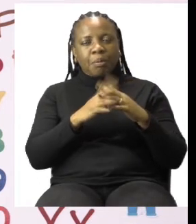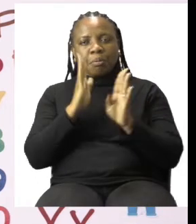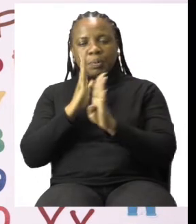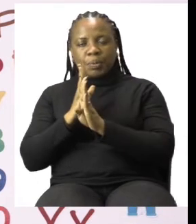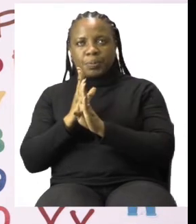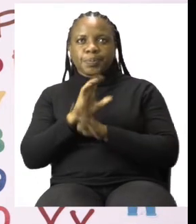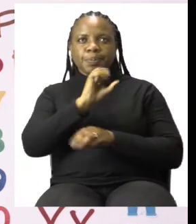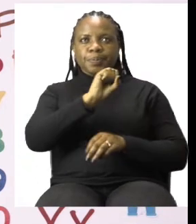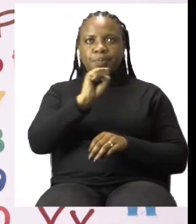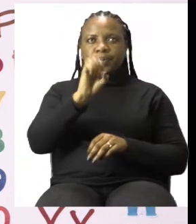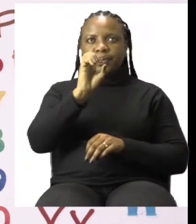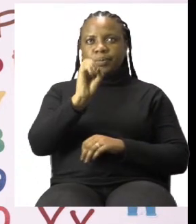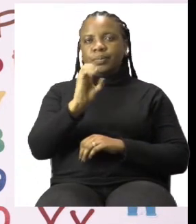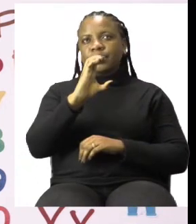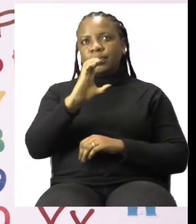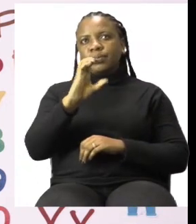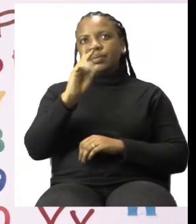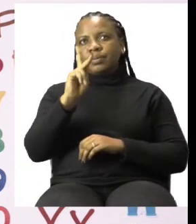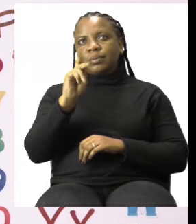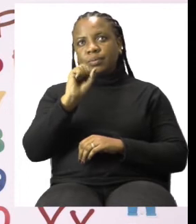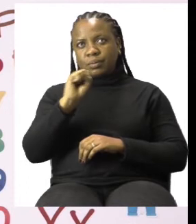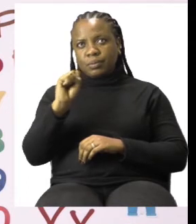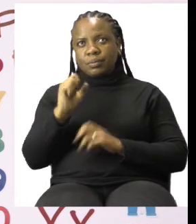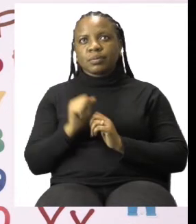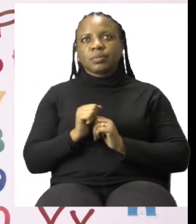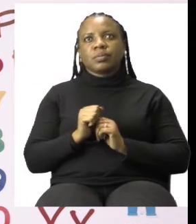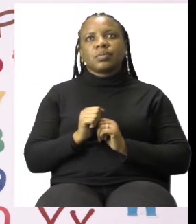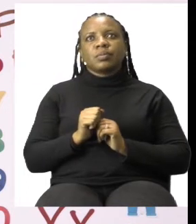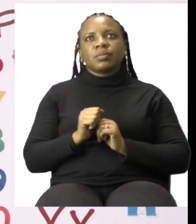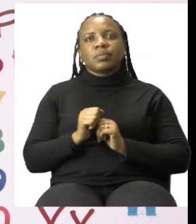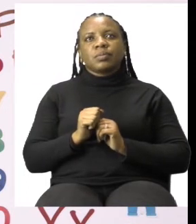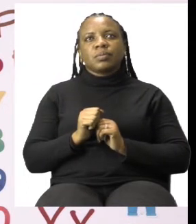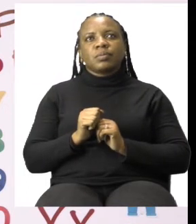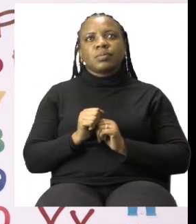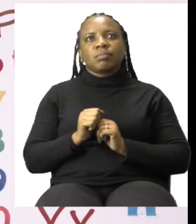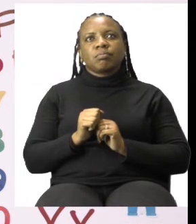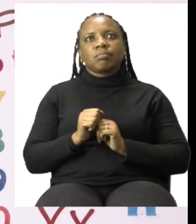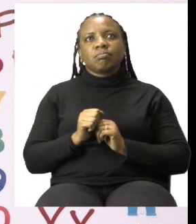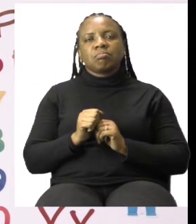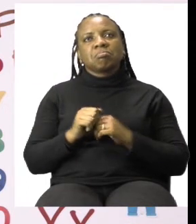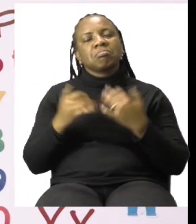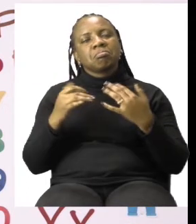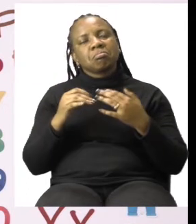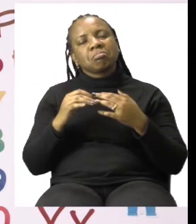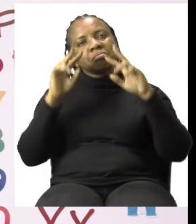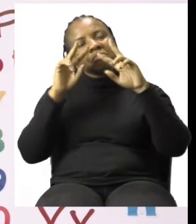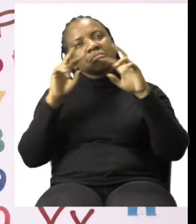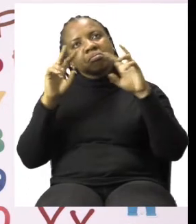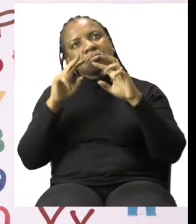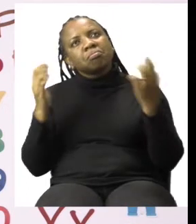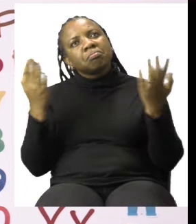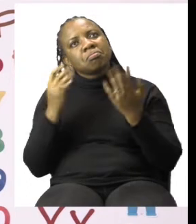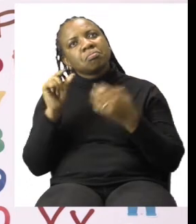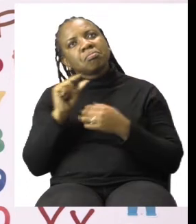the word socks. Now that we have unscrambled the word, it's time to look for it in the word search. We